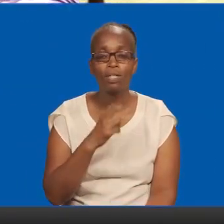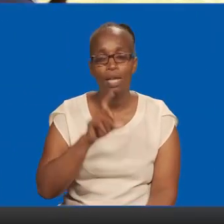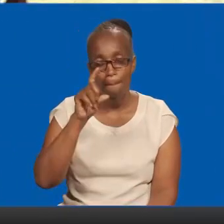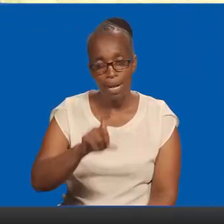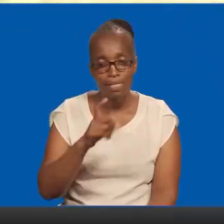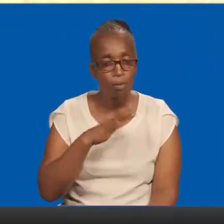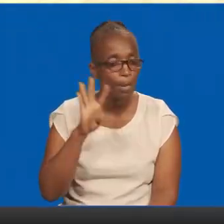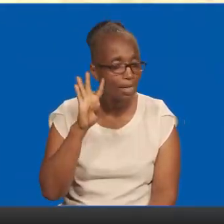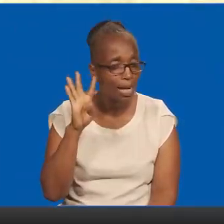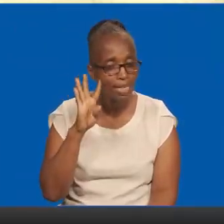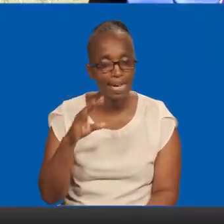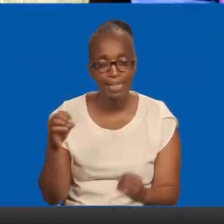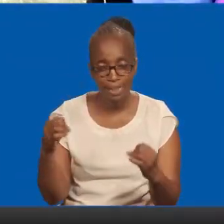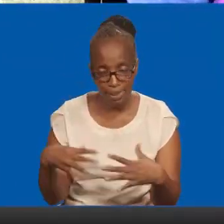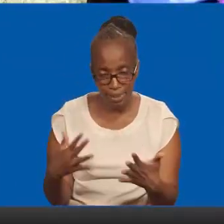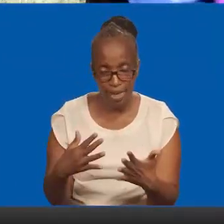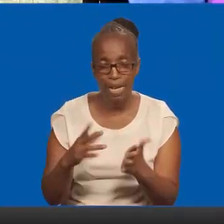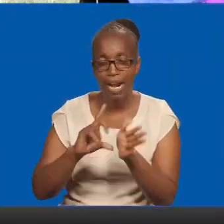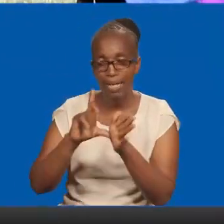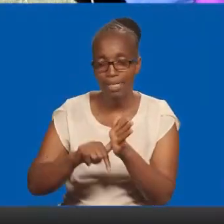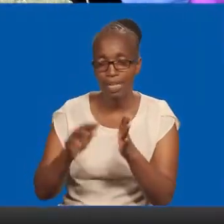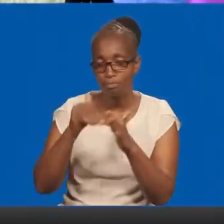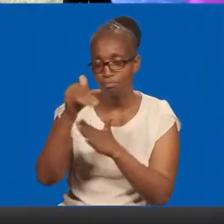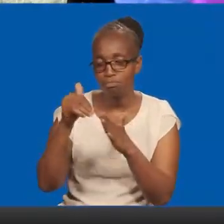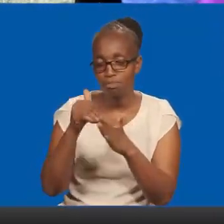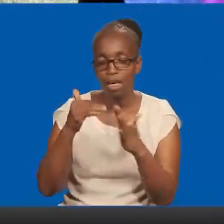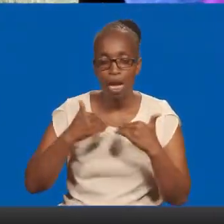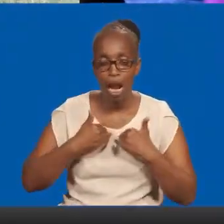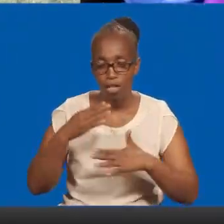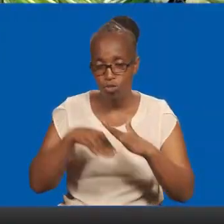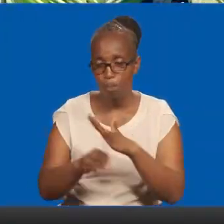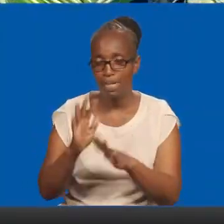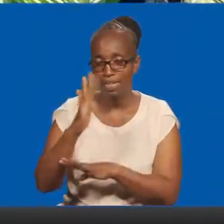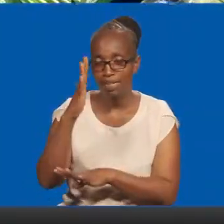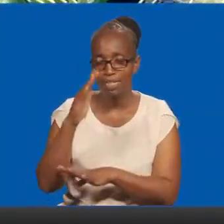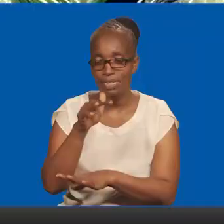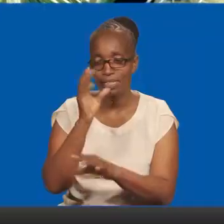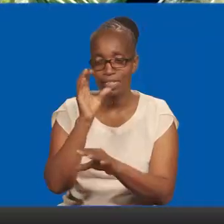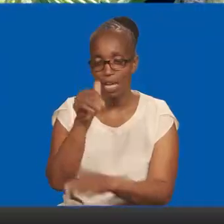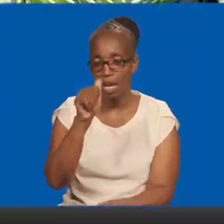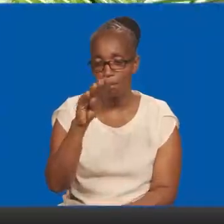Baadaye waliweza kupanda miti katika makao makuu ya kanisa la ABC Machakos.